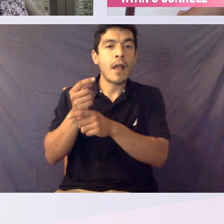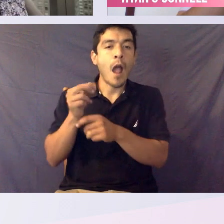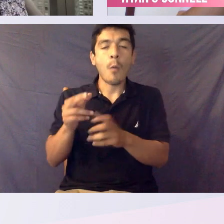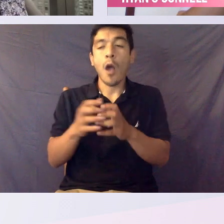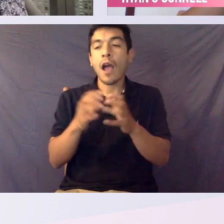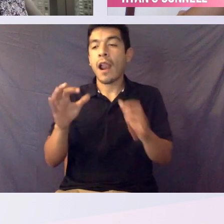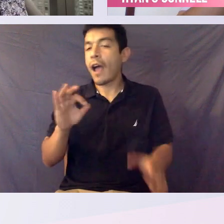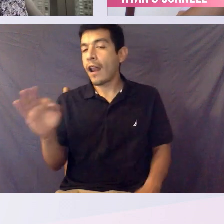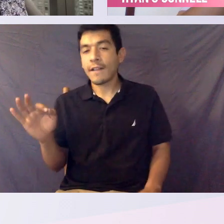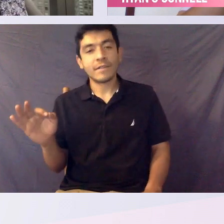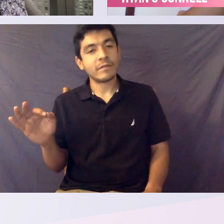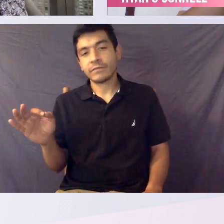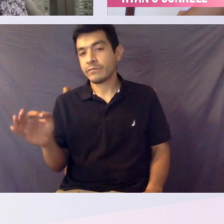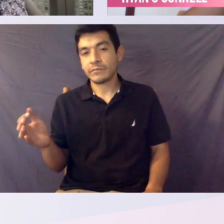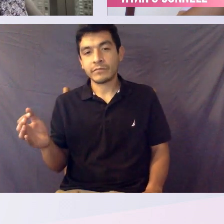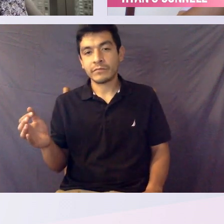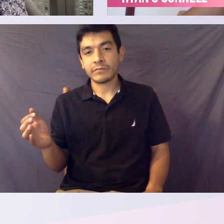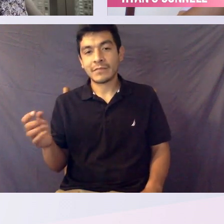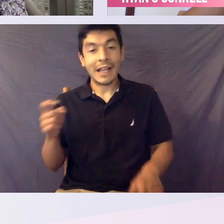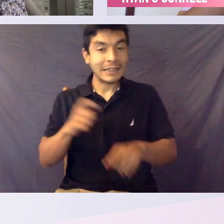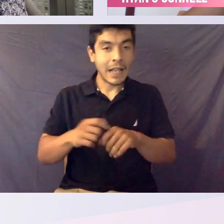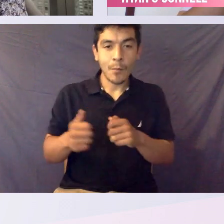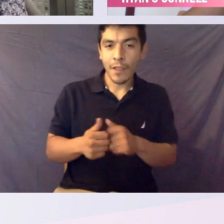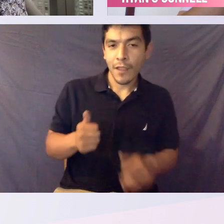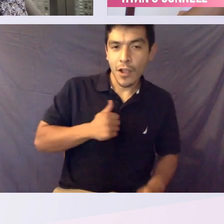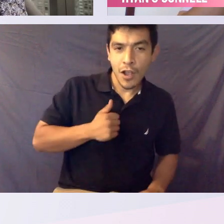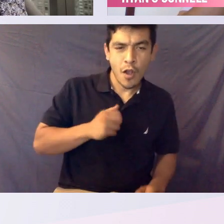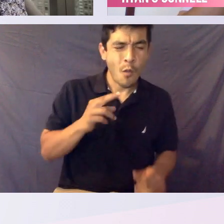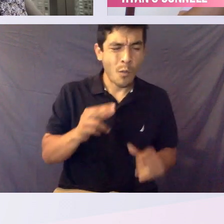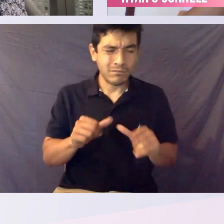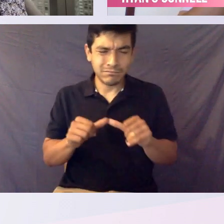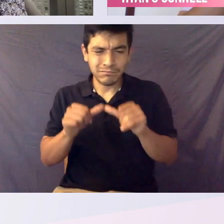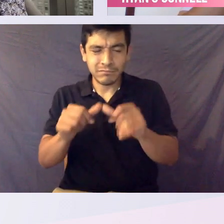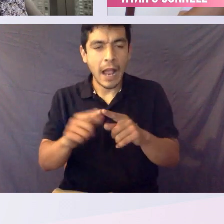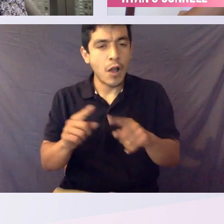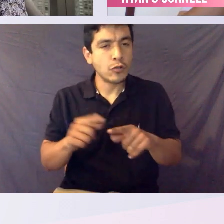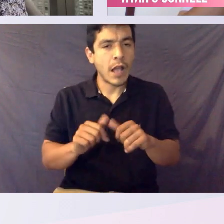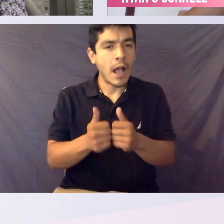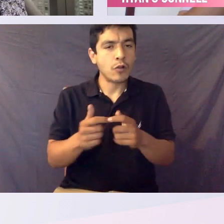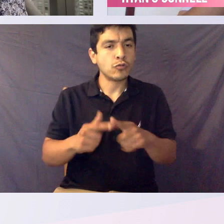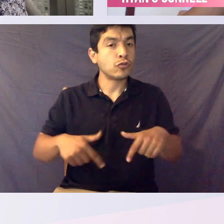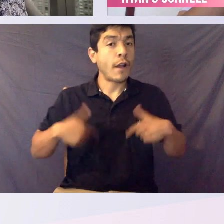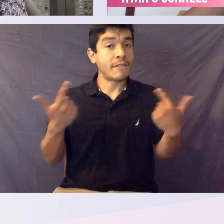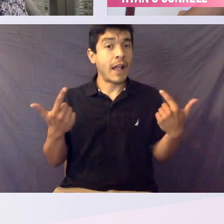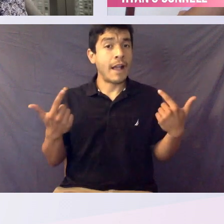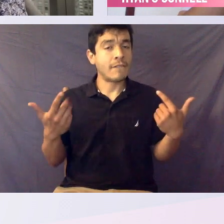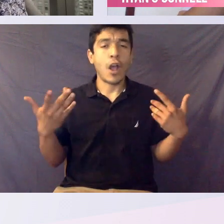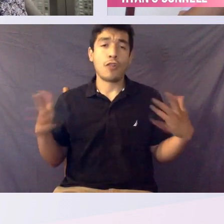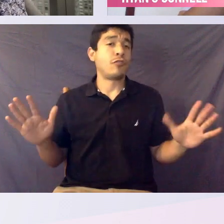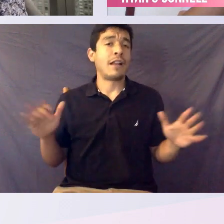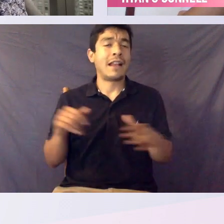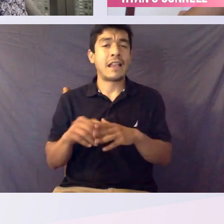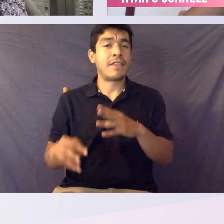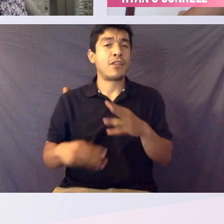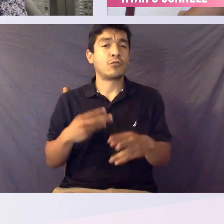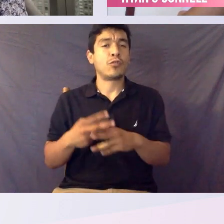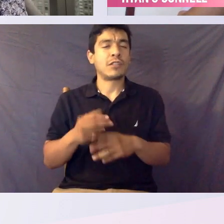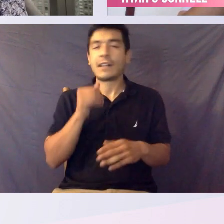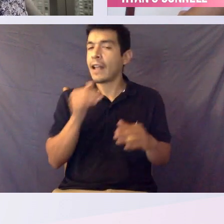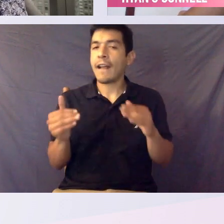like time with ourselves or just persistence, how to survive already in this world that has been so unfair to